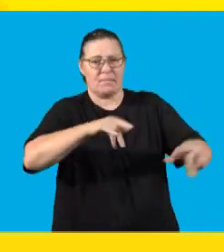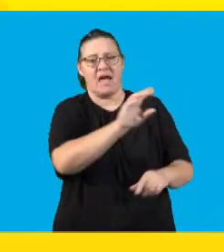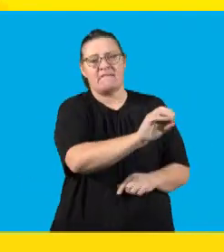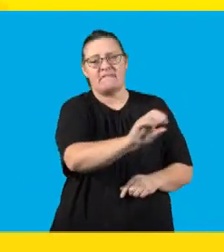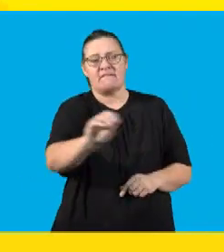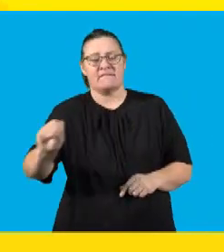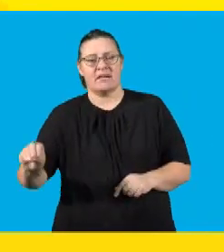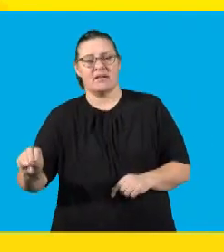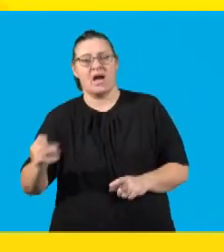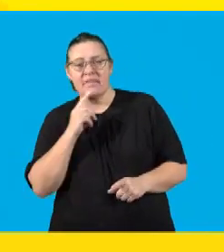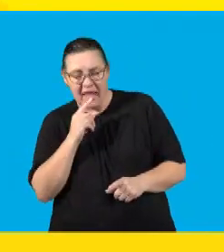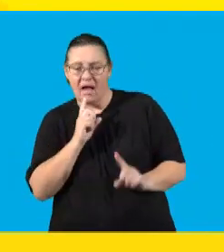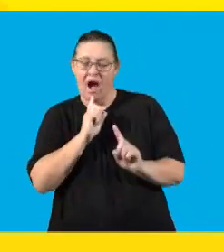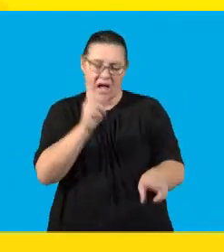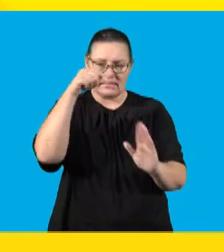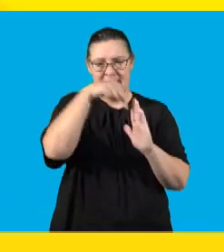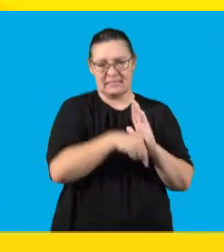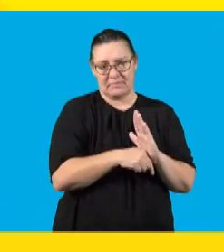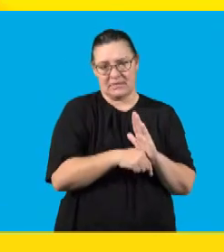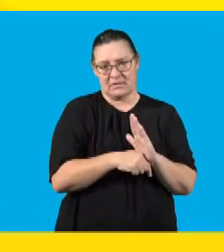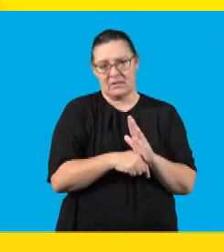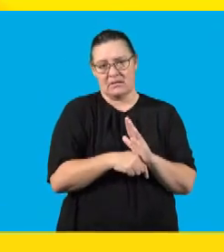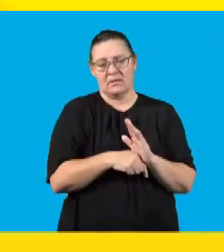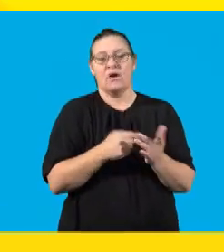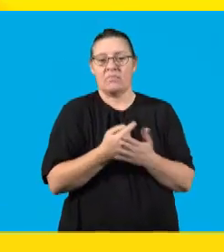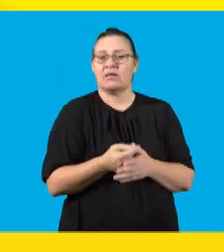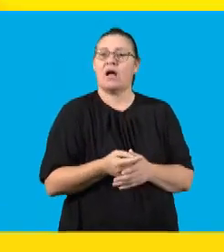the similarities and make sure that you answer in detail.